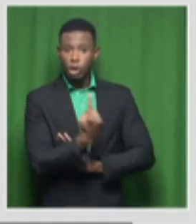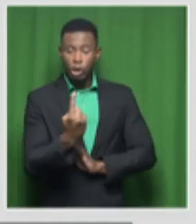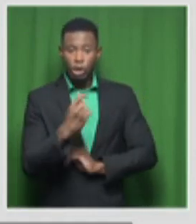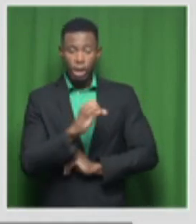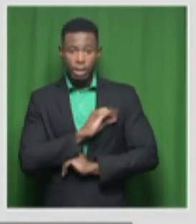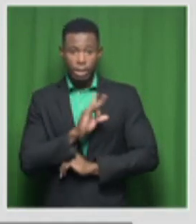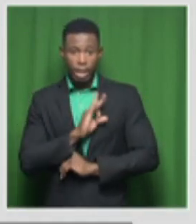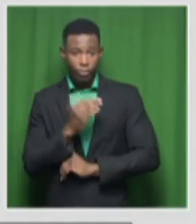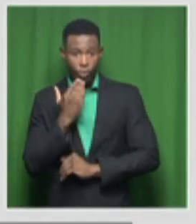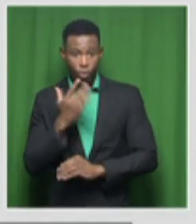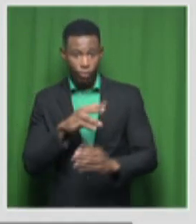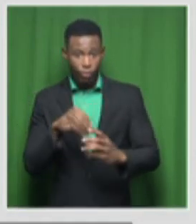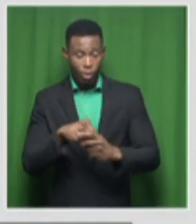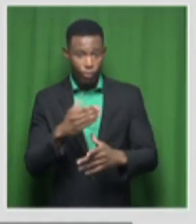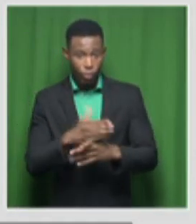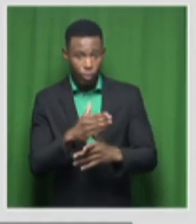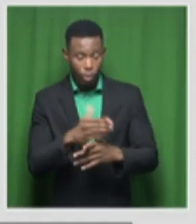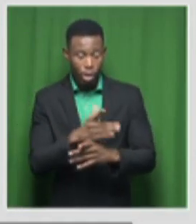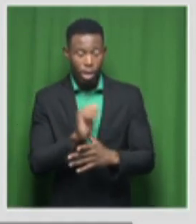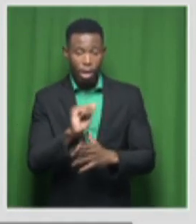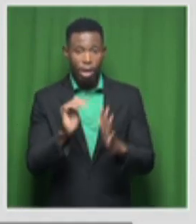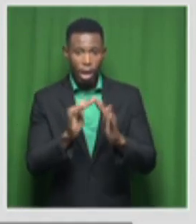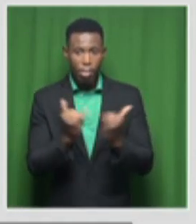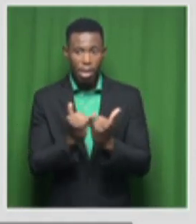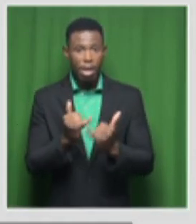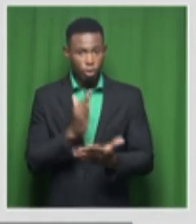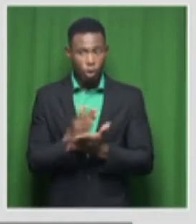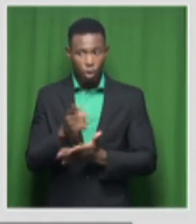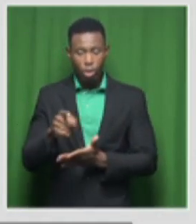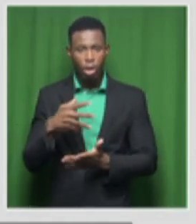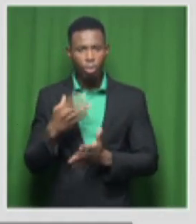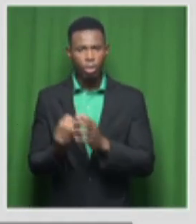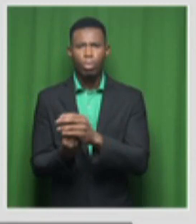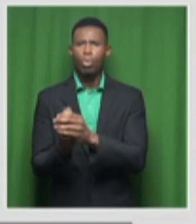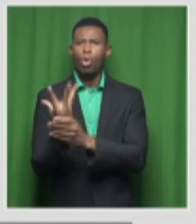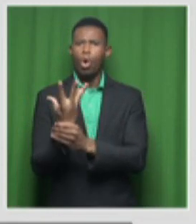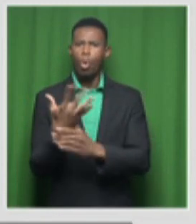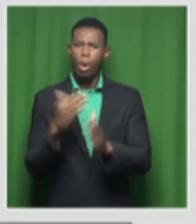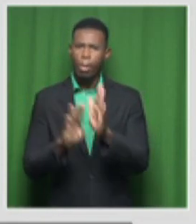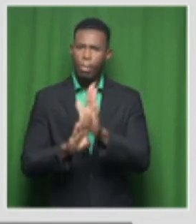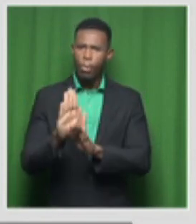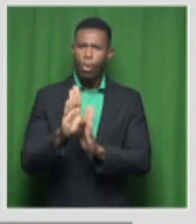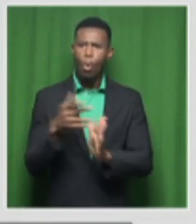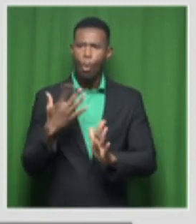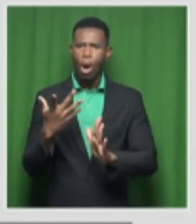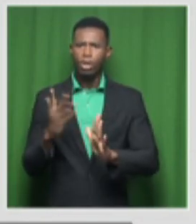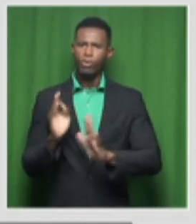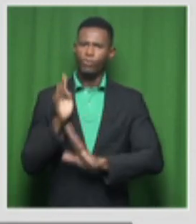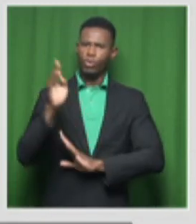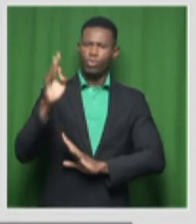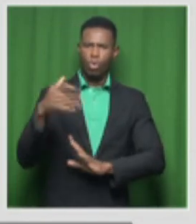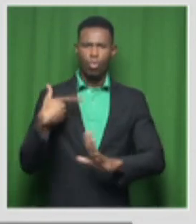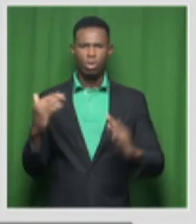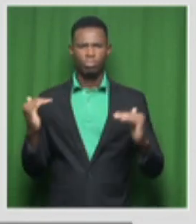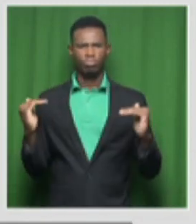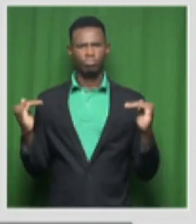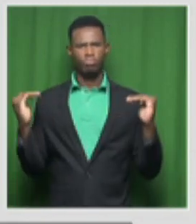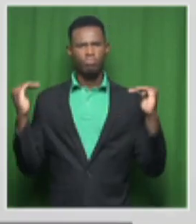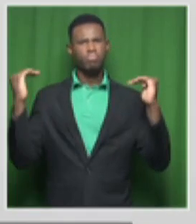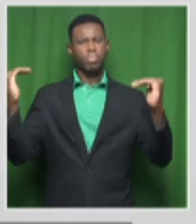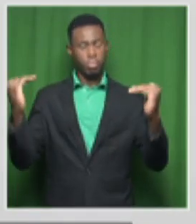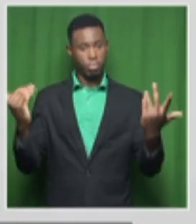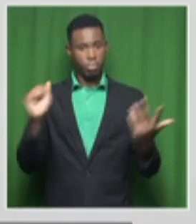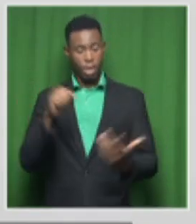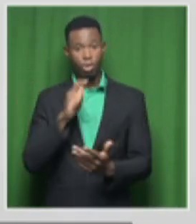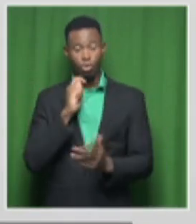organization or the working space, they want to grow, they want to do better, they want to become big. Yeah. We can all start at the bottom, but as we are in the industry or in